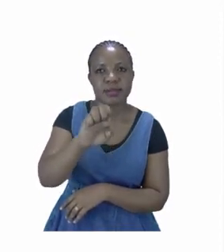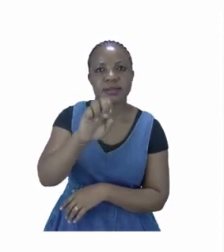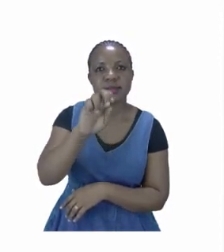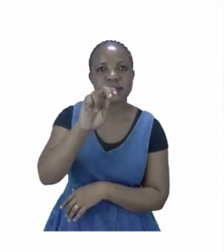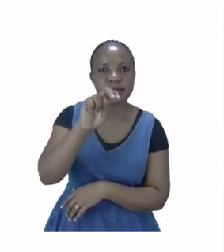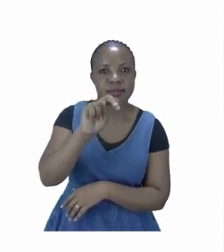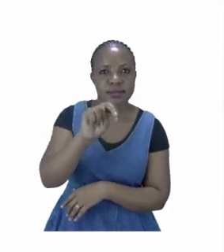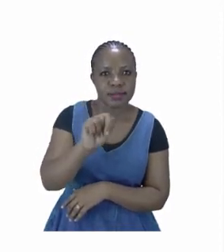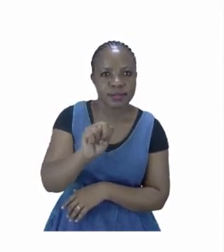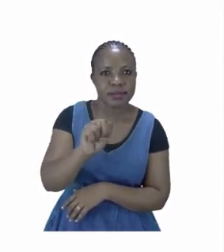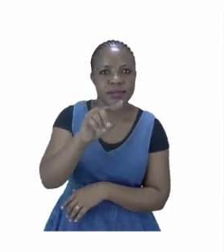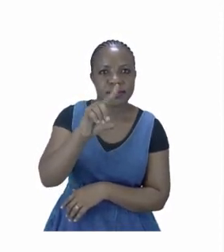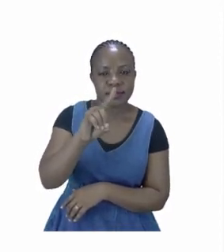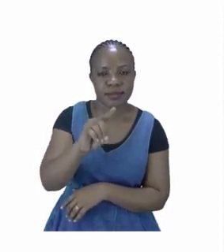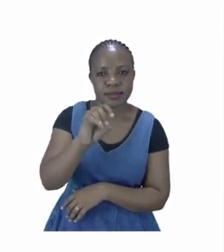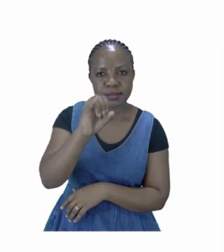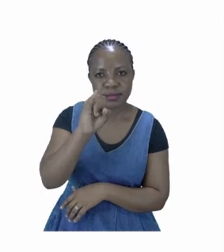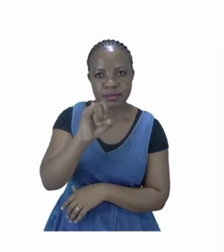splendid,